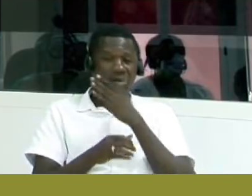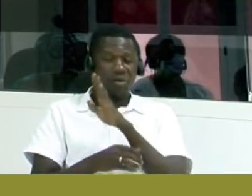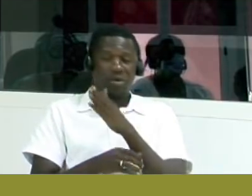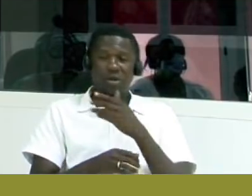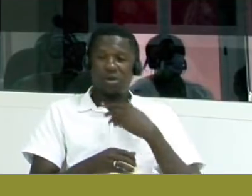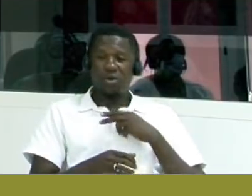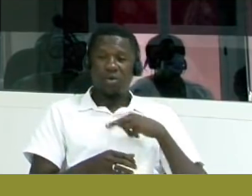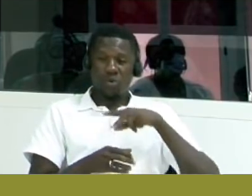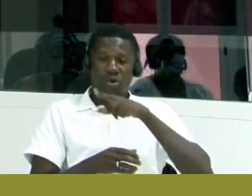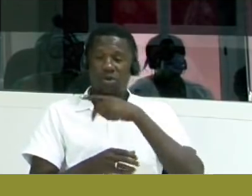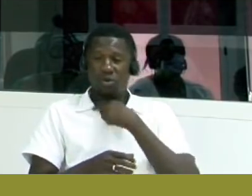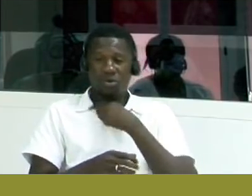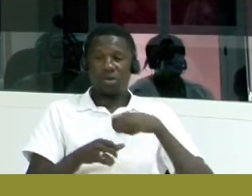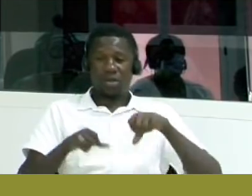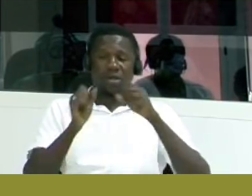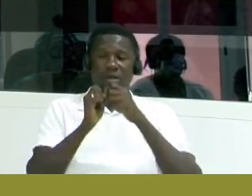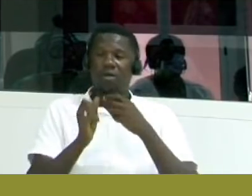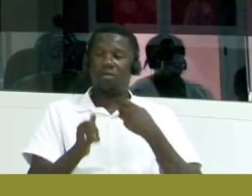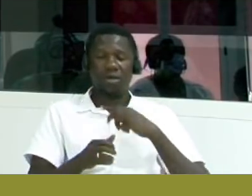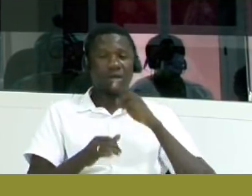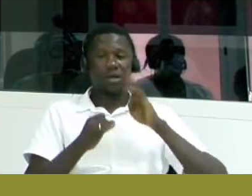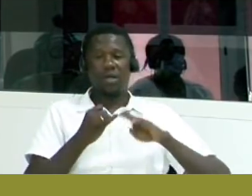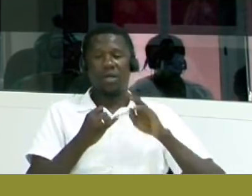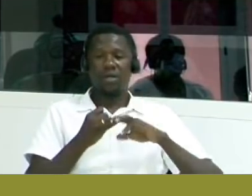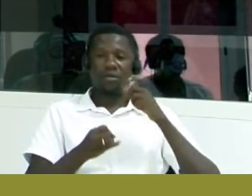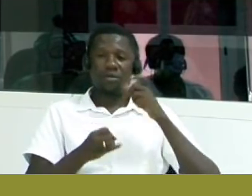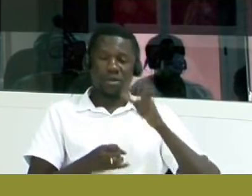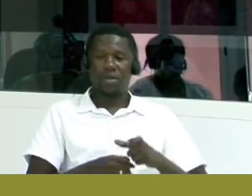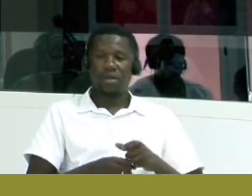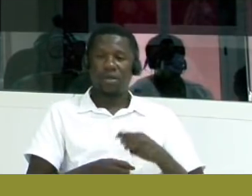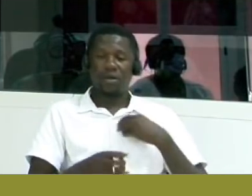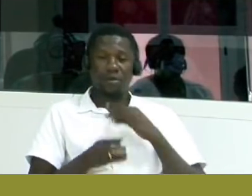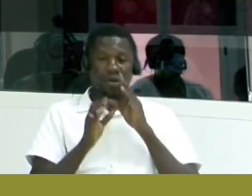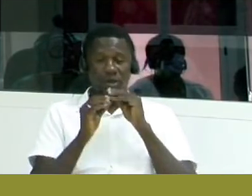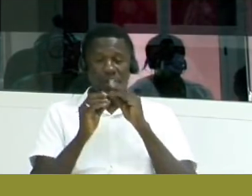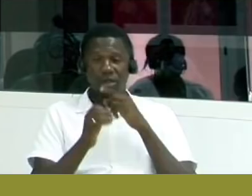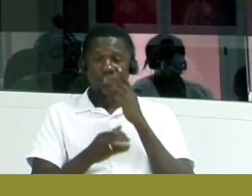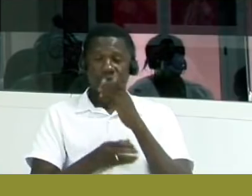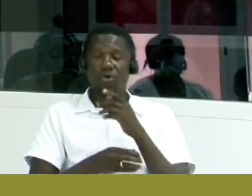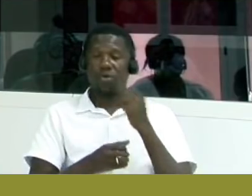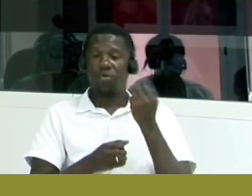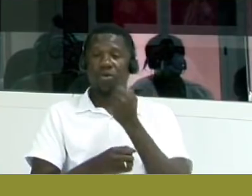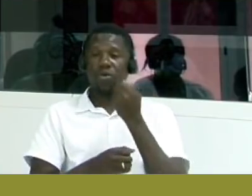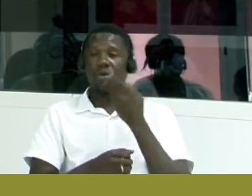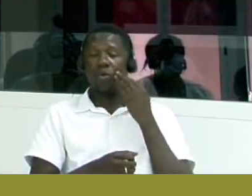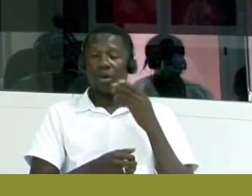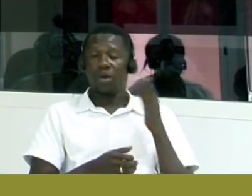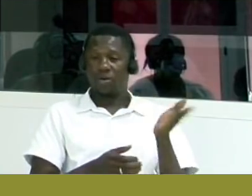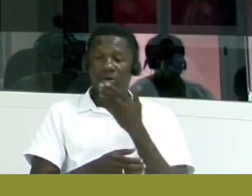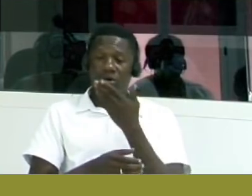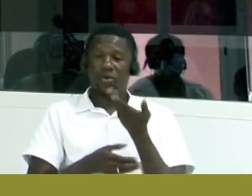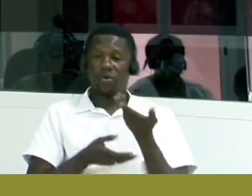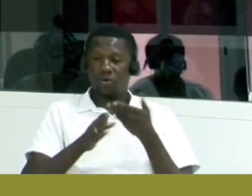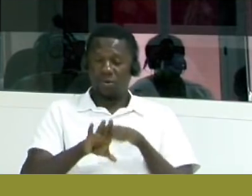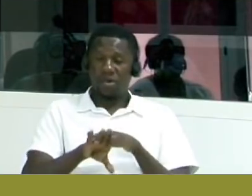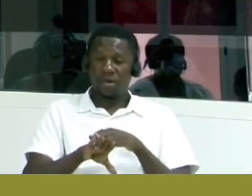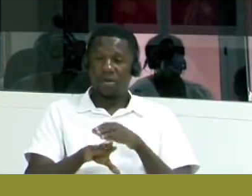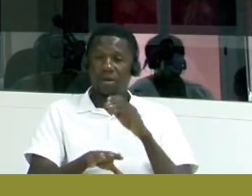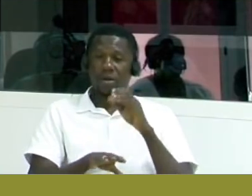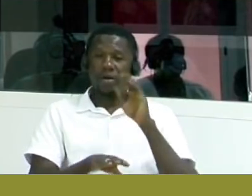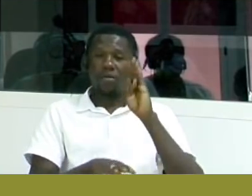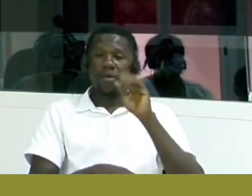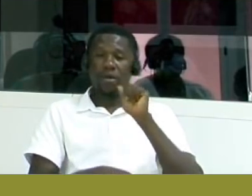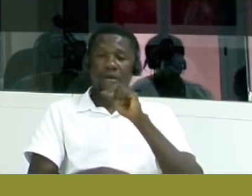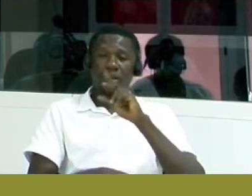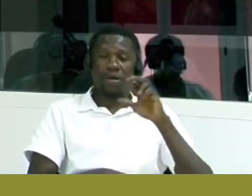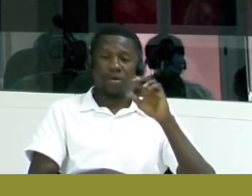in those disciplines. I'll be the last. I am saying so because when they were going to bury